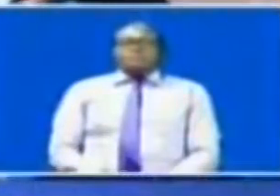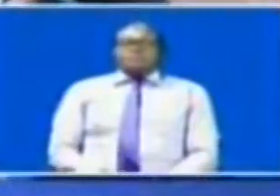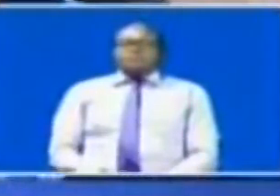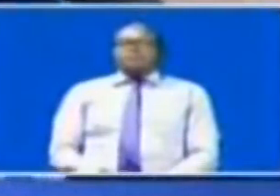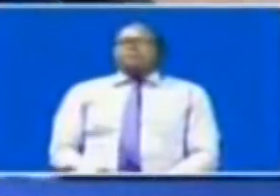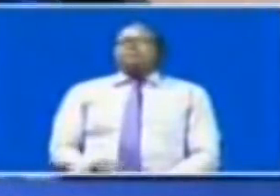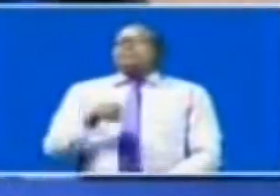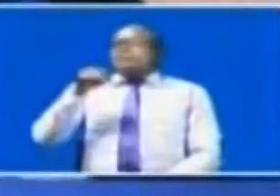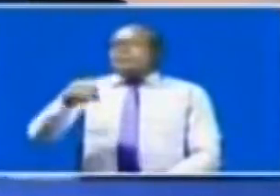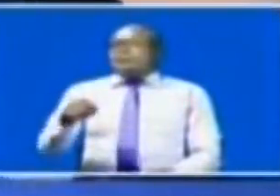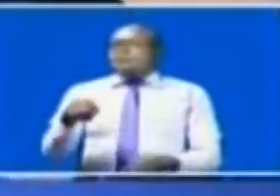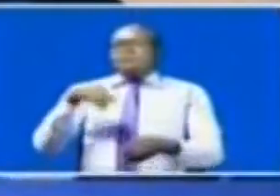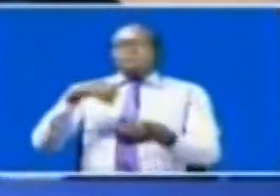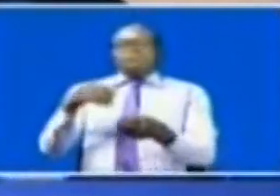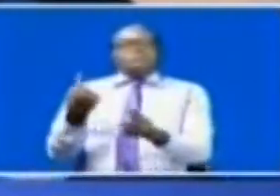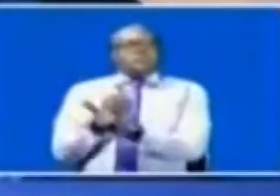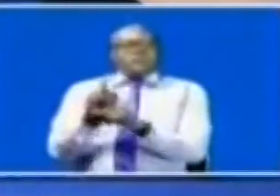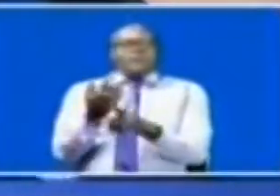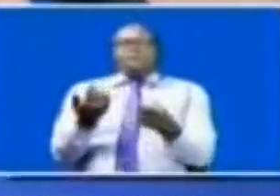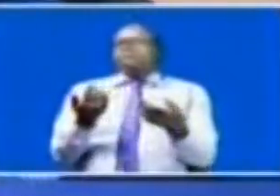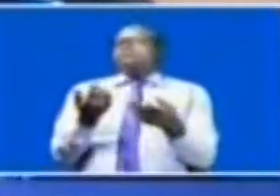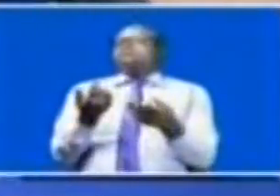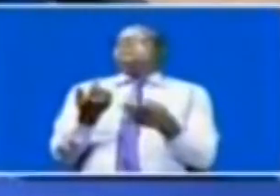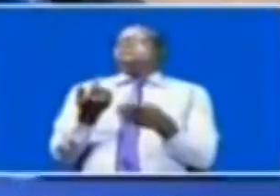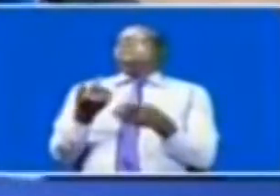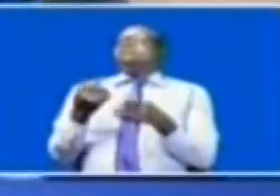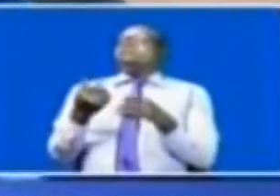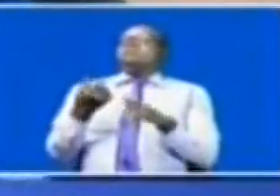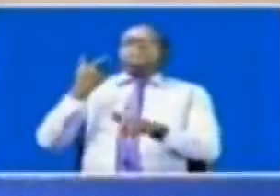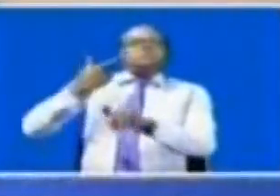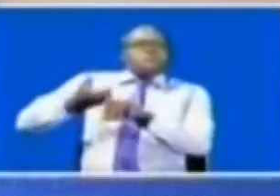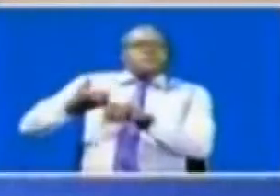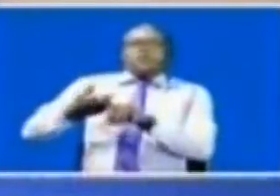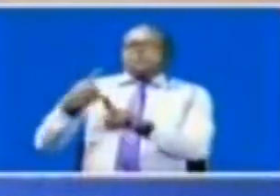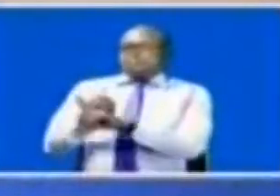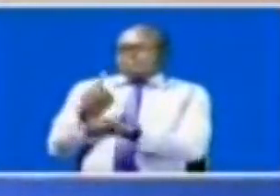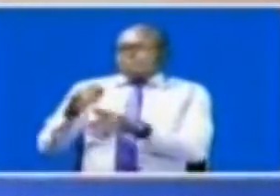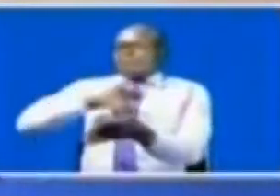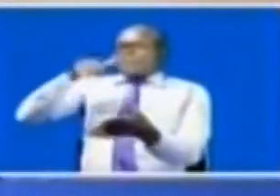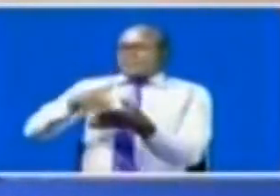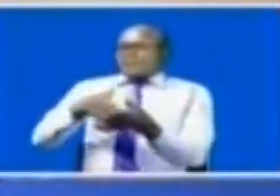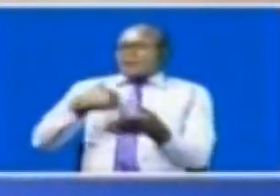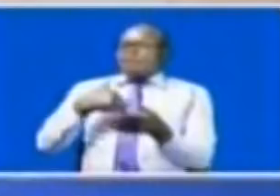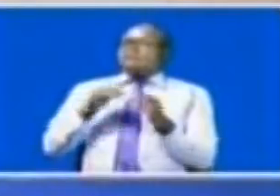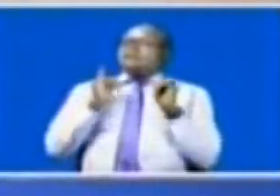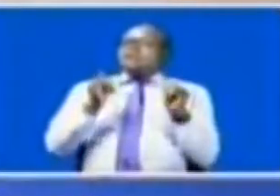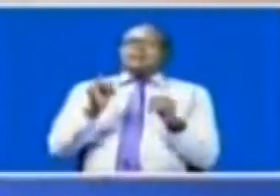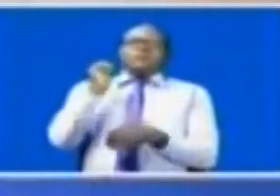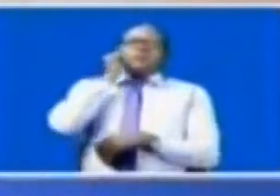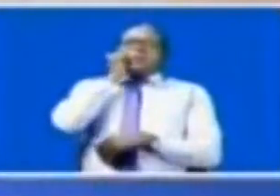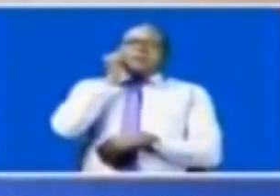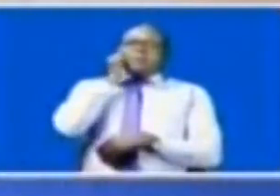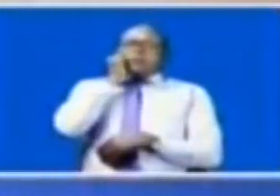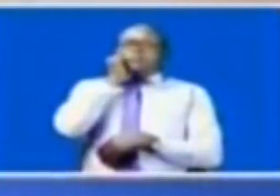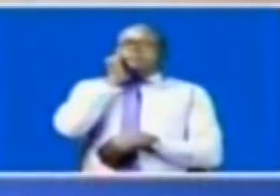And whereas this assembled apparatus comprises of the mechanical elements forming the device, at the center will be a fresh lemon, which according to